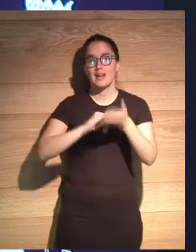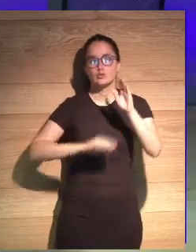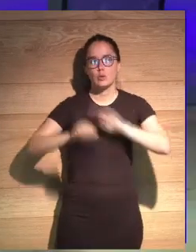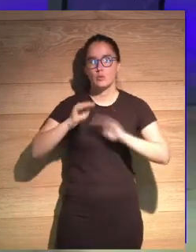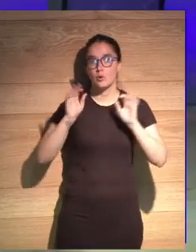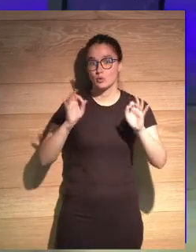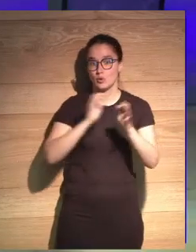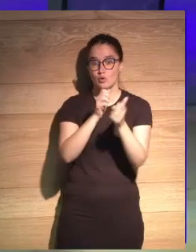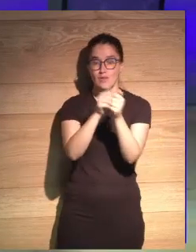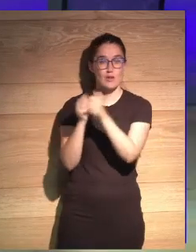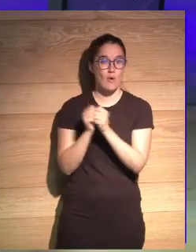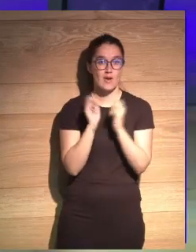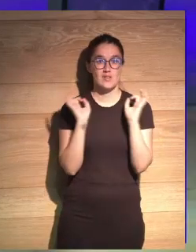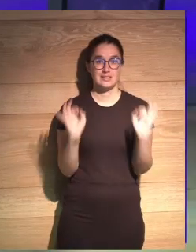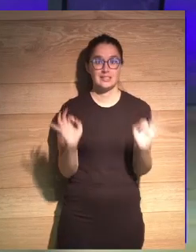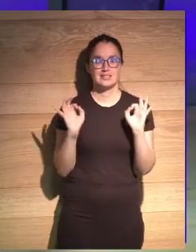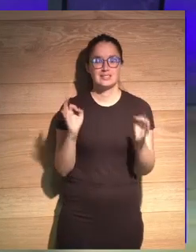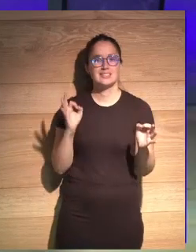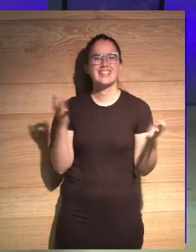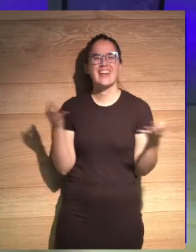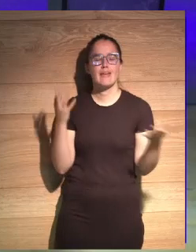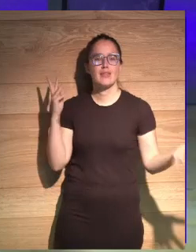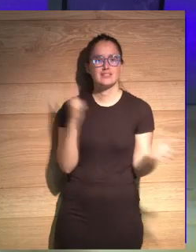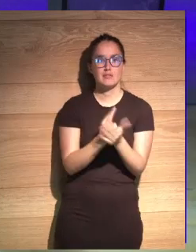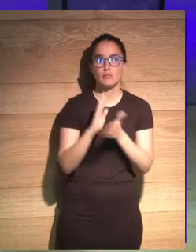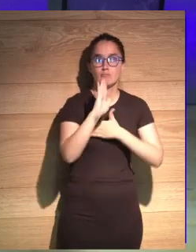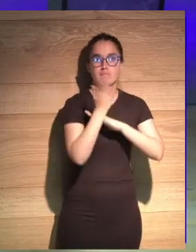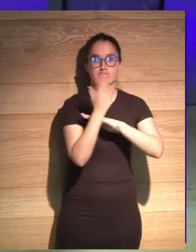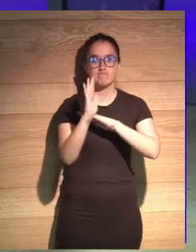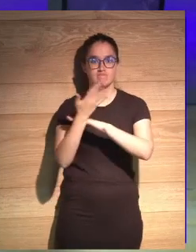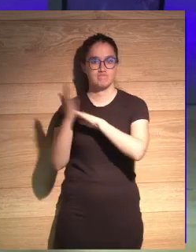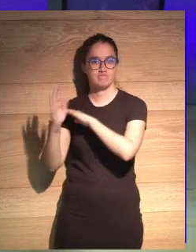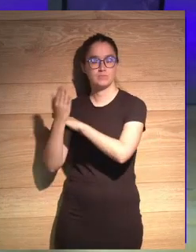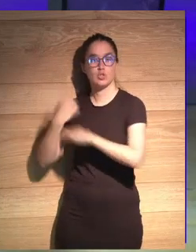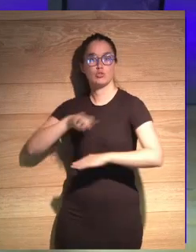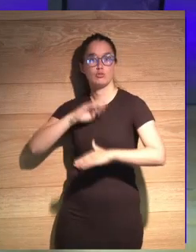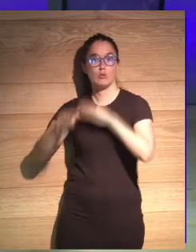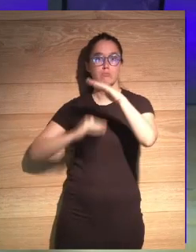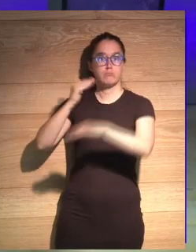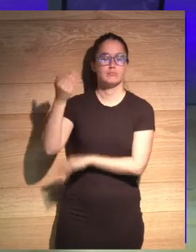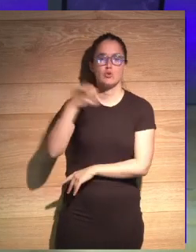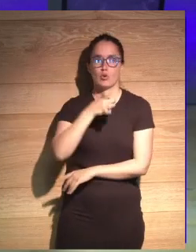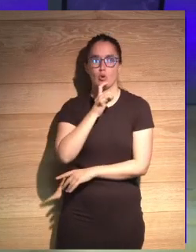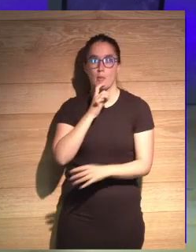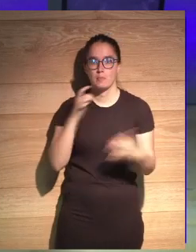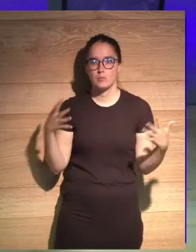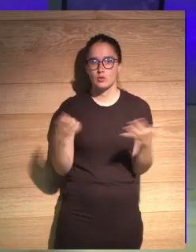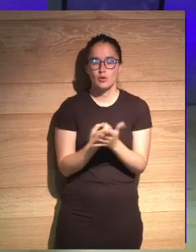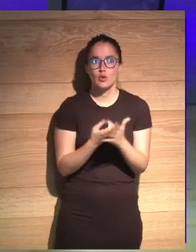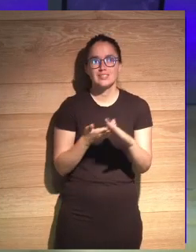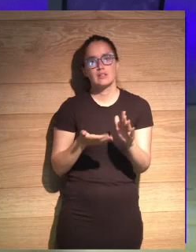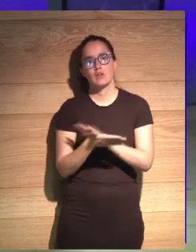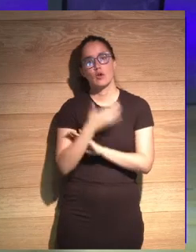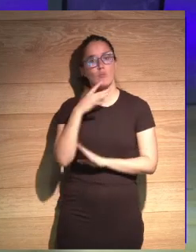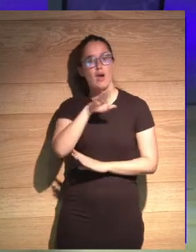are doing teamwork, because at the end of the day, video games are challenges and we have